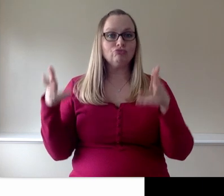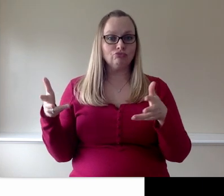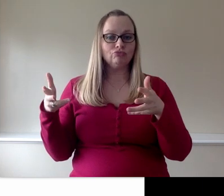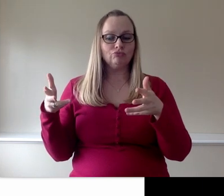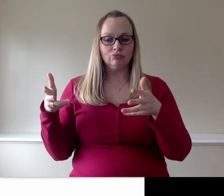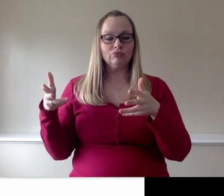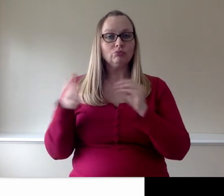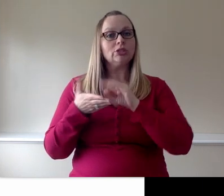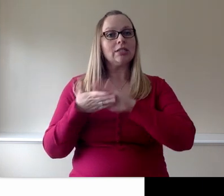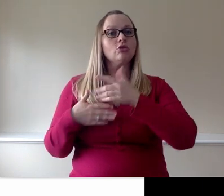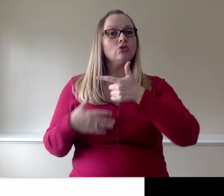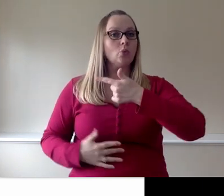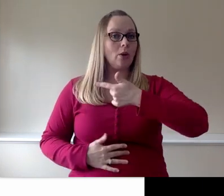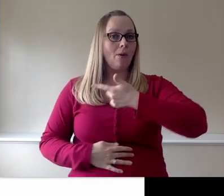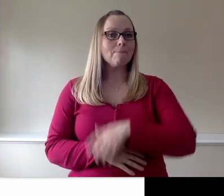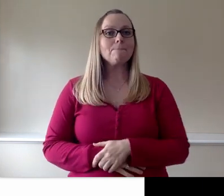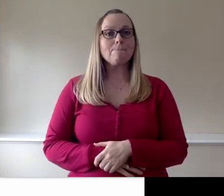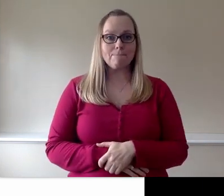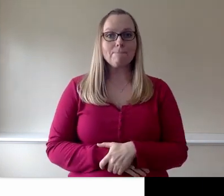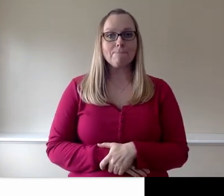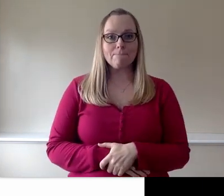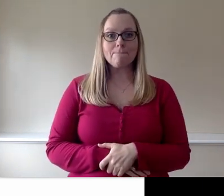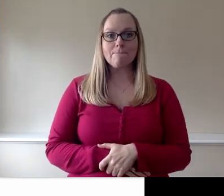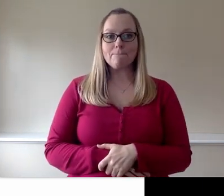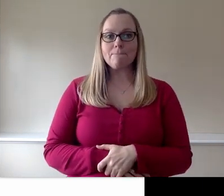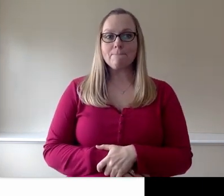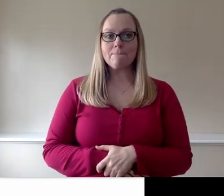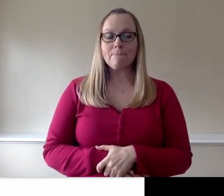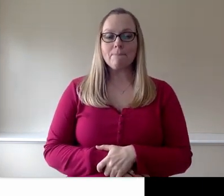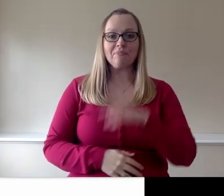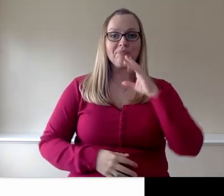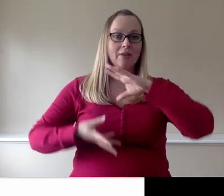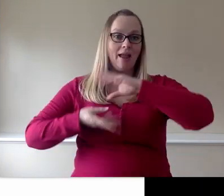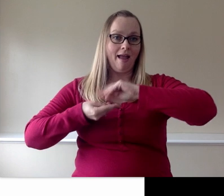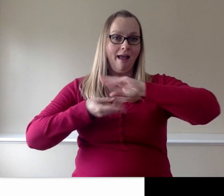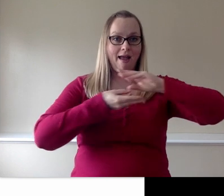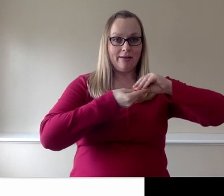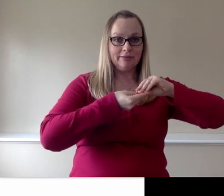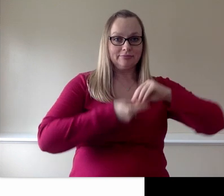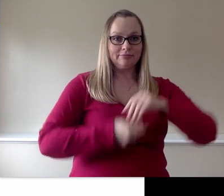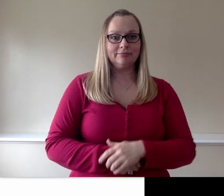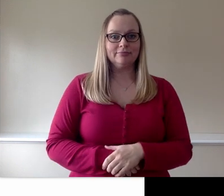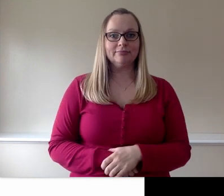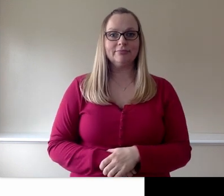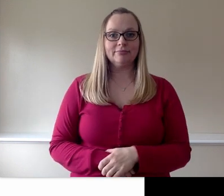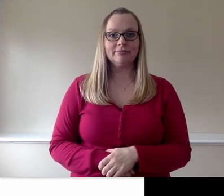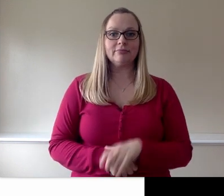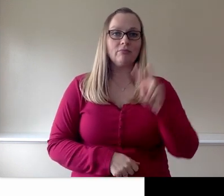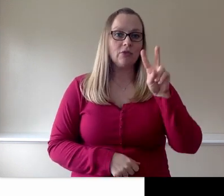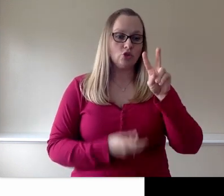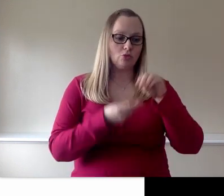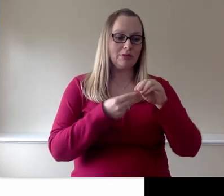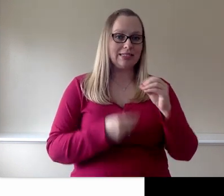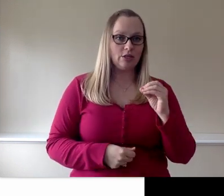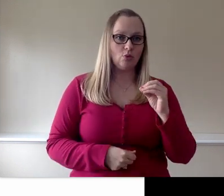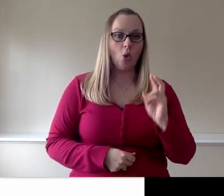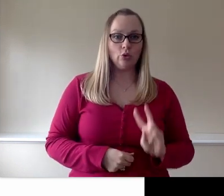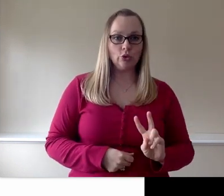our 21 in the second answer line. Now we're going to add our 2 lines. 2 plus 0 is